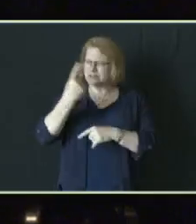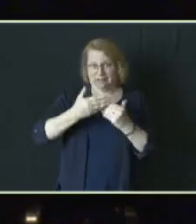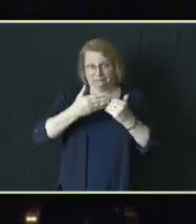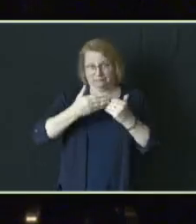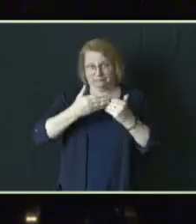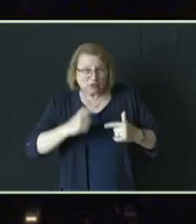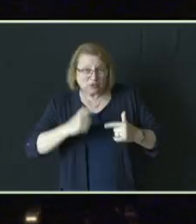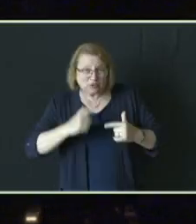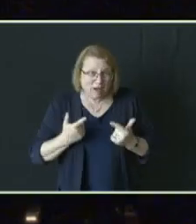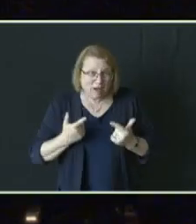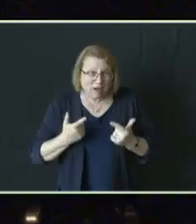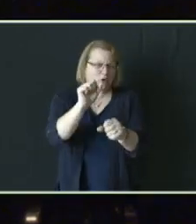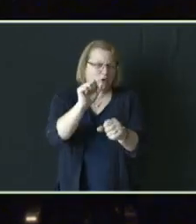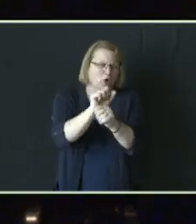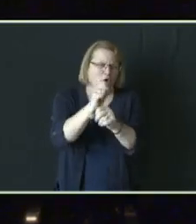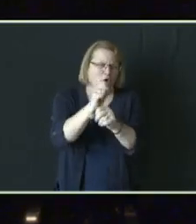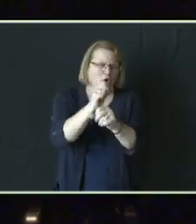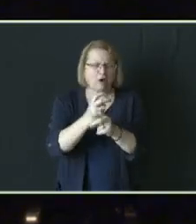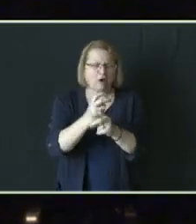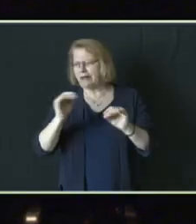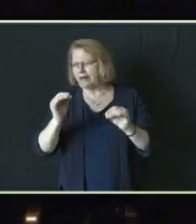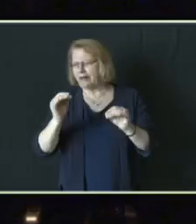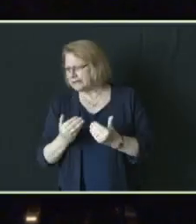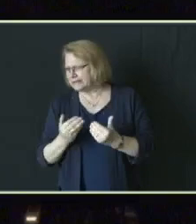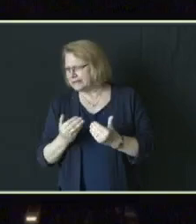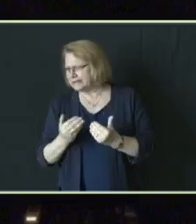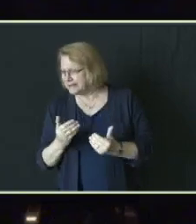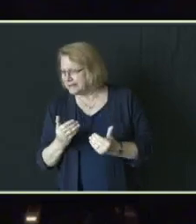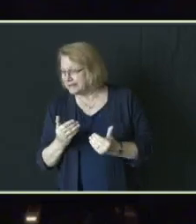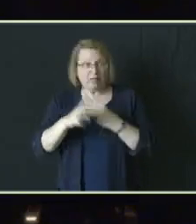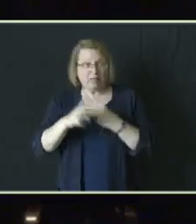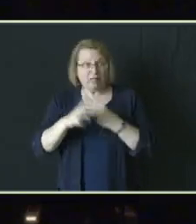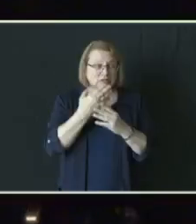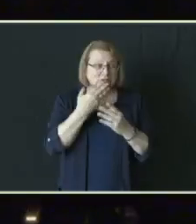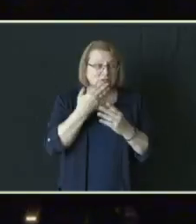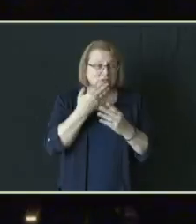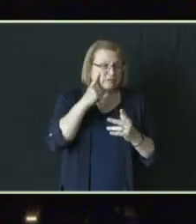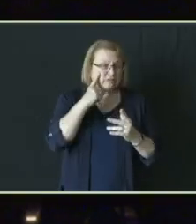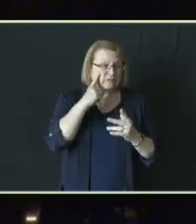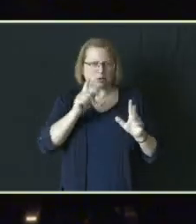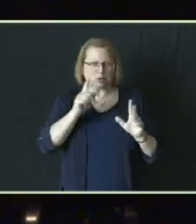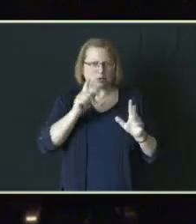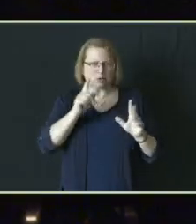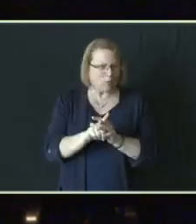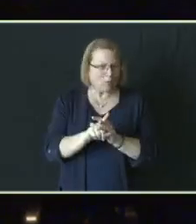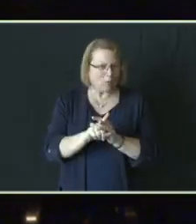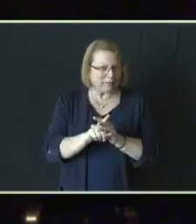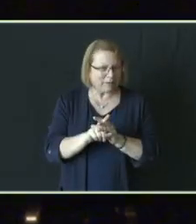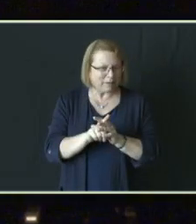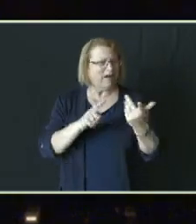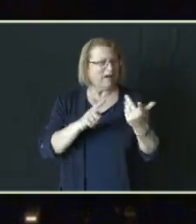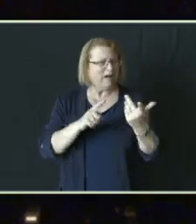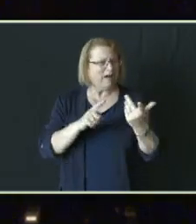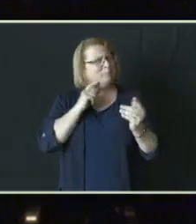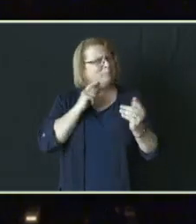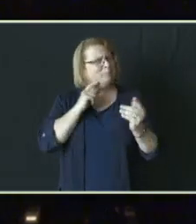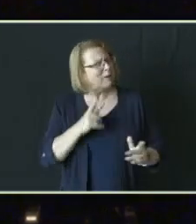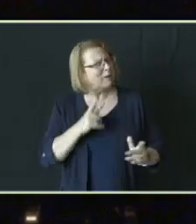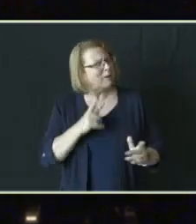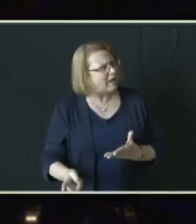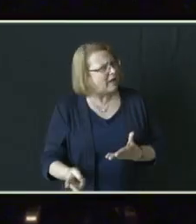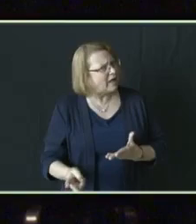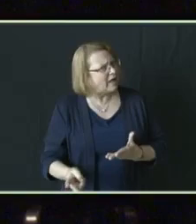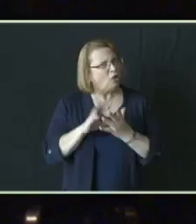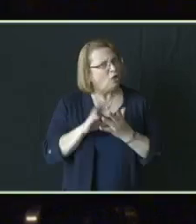easy. The world goes to those who show up, not those who are asked. Be prepared to fail and learn from your failures.